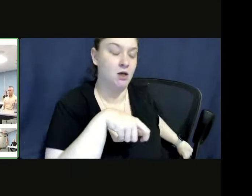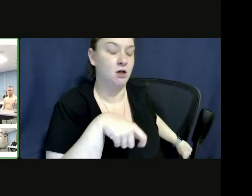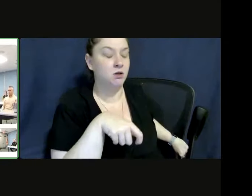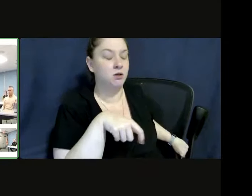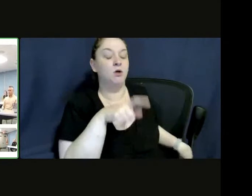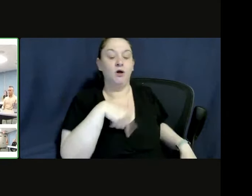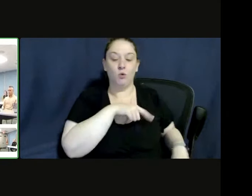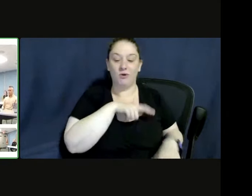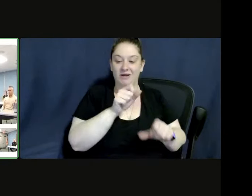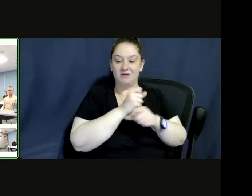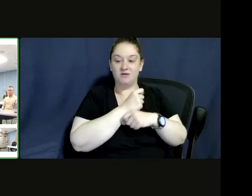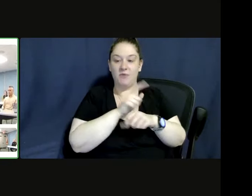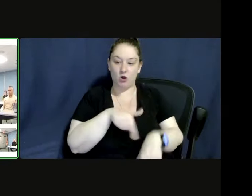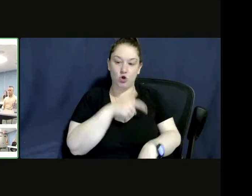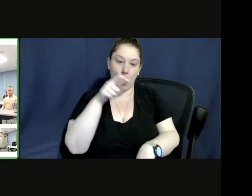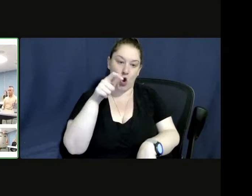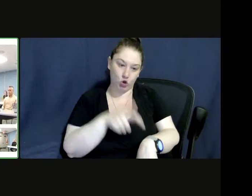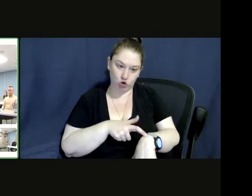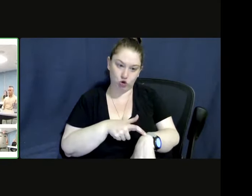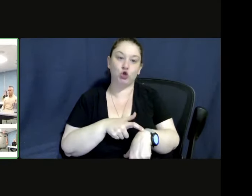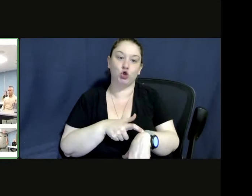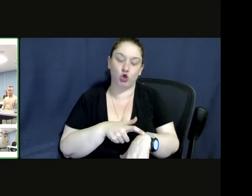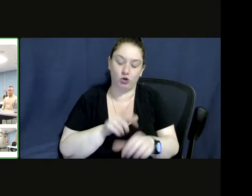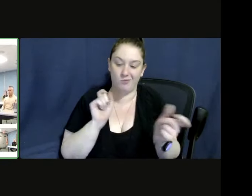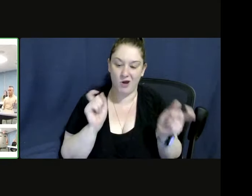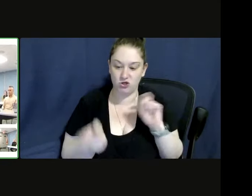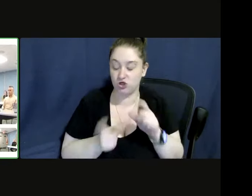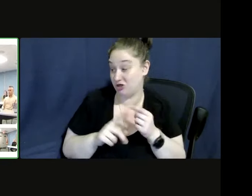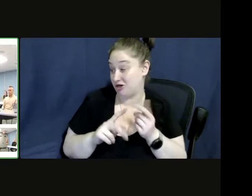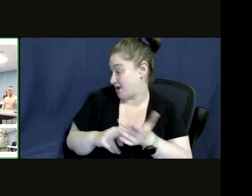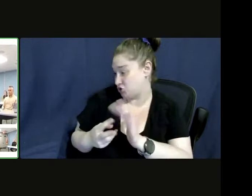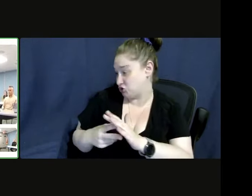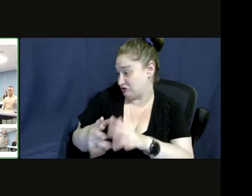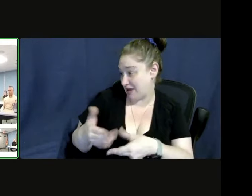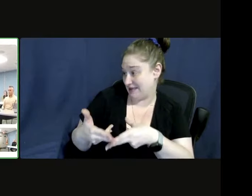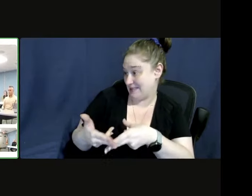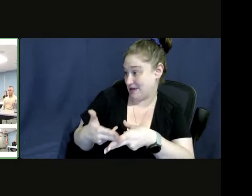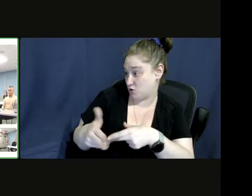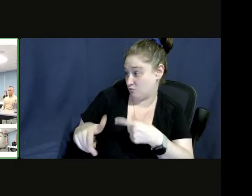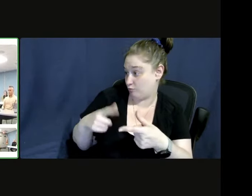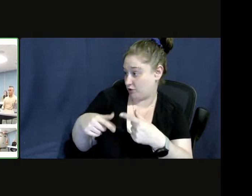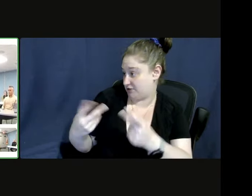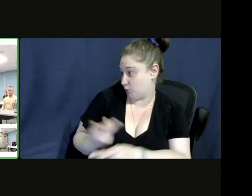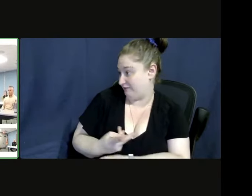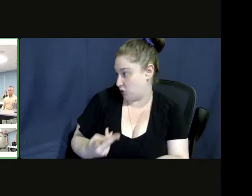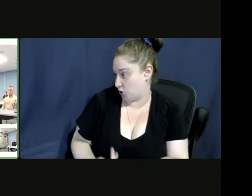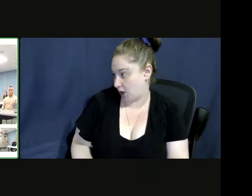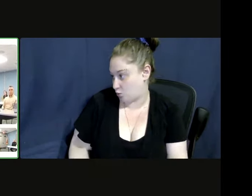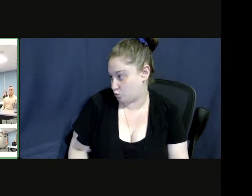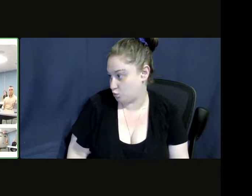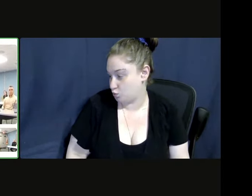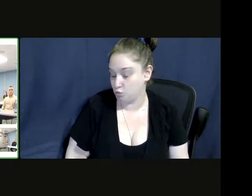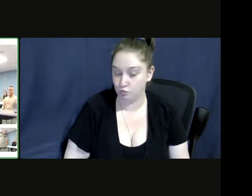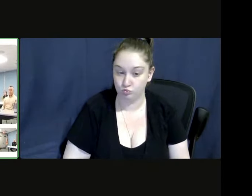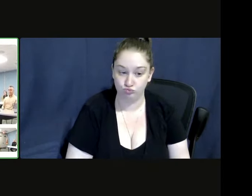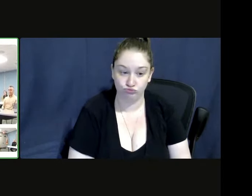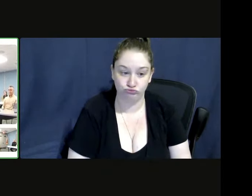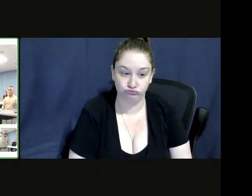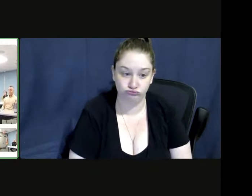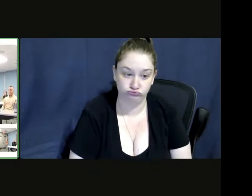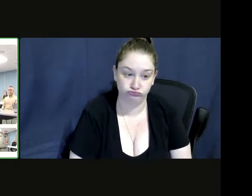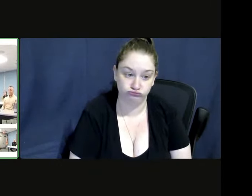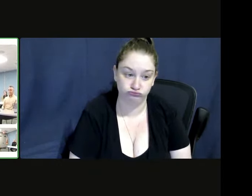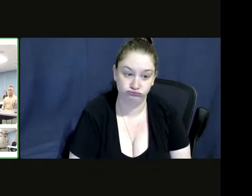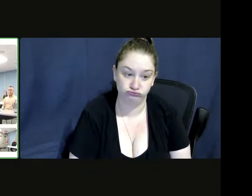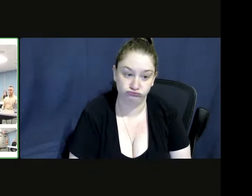adjustments. I just meant for the interim until we can like figure out where the structural